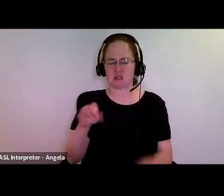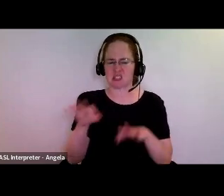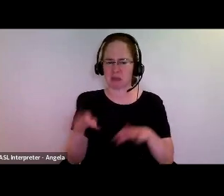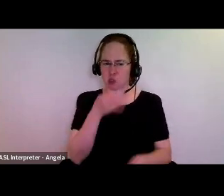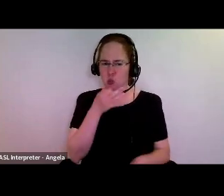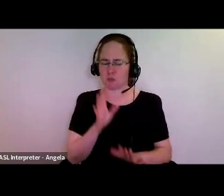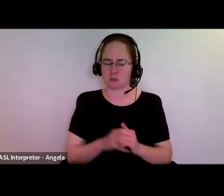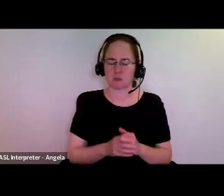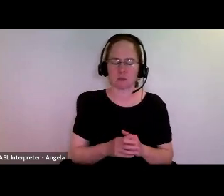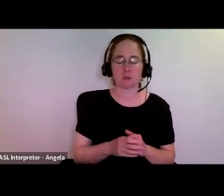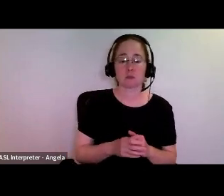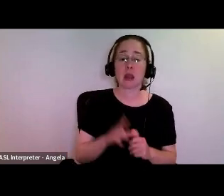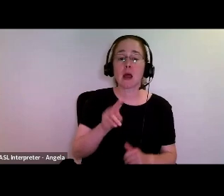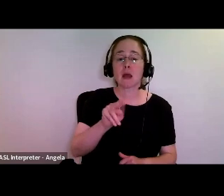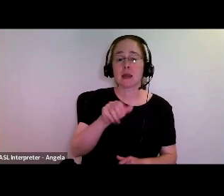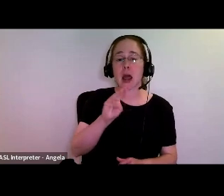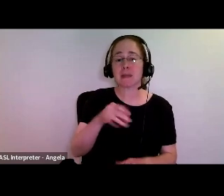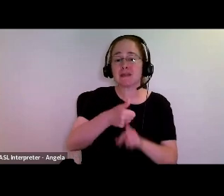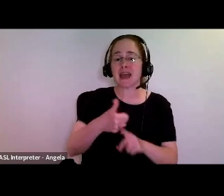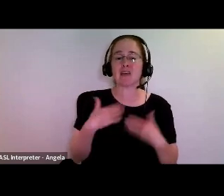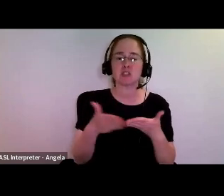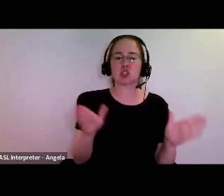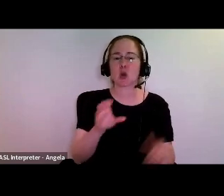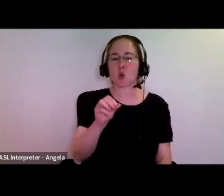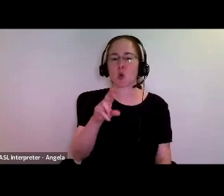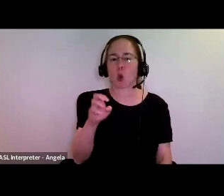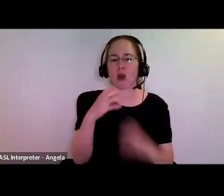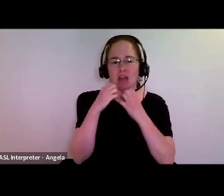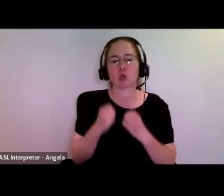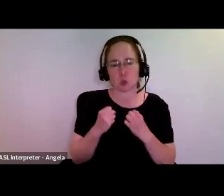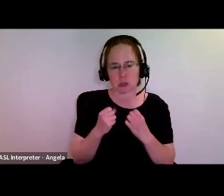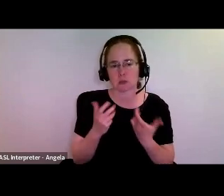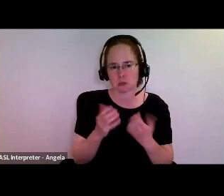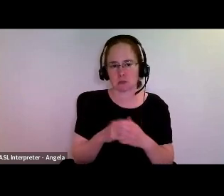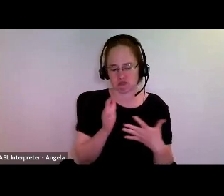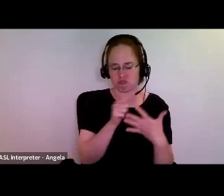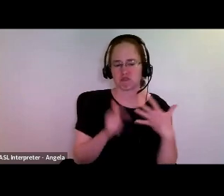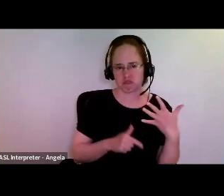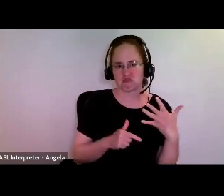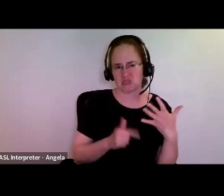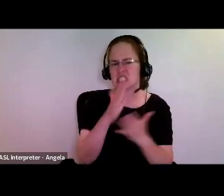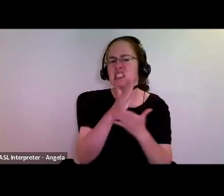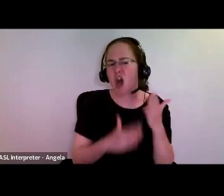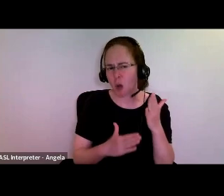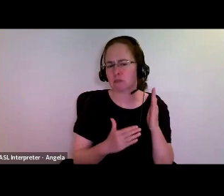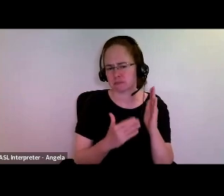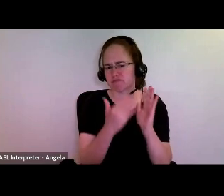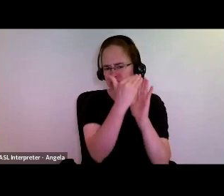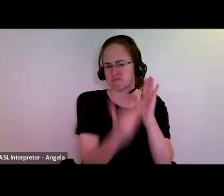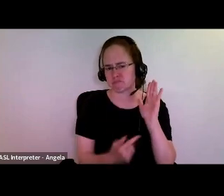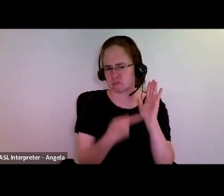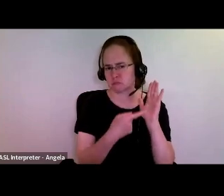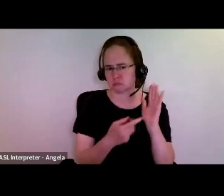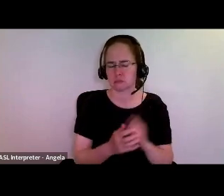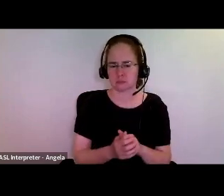have general core values that I want to share with all of you. And you see some of them listed on